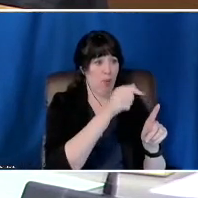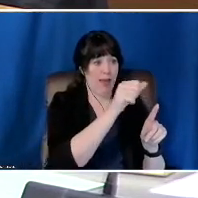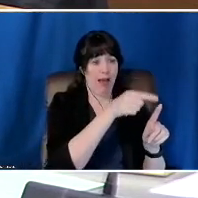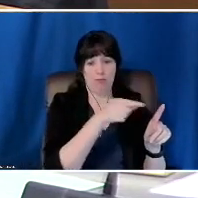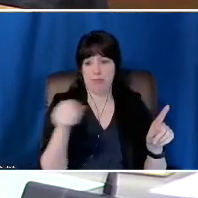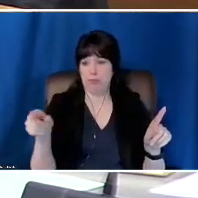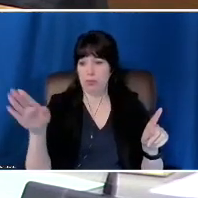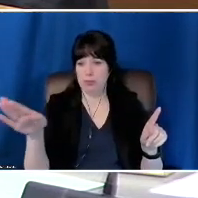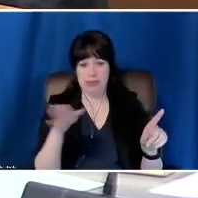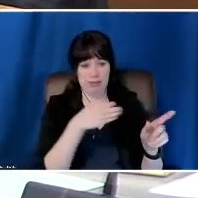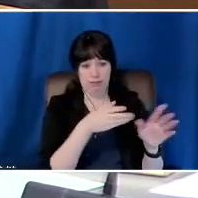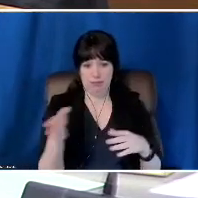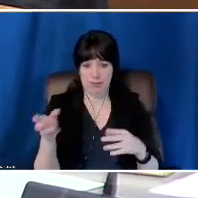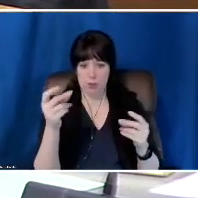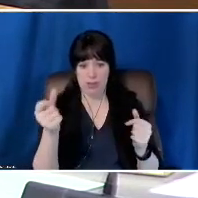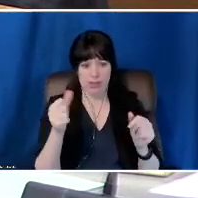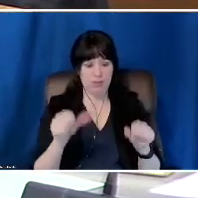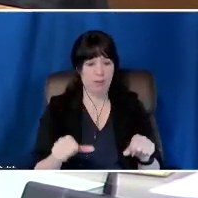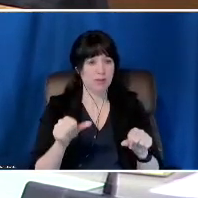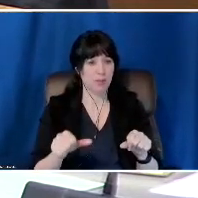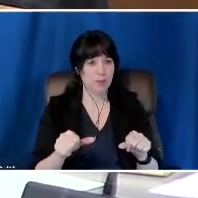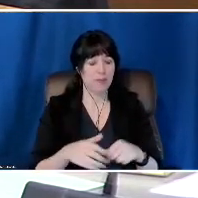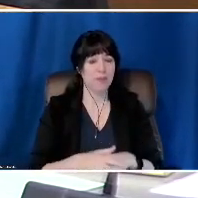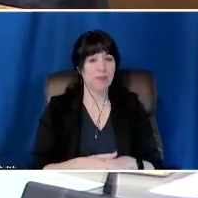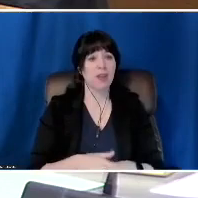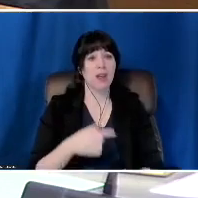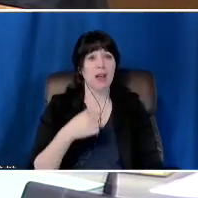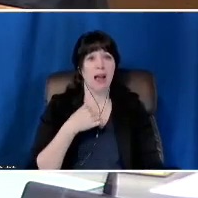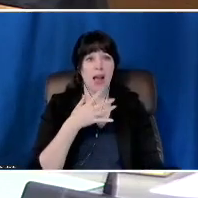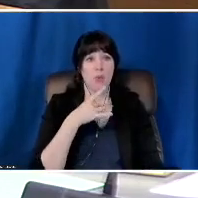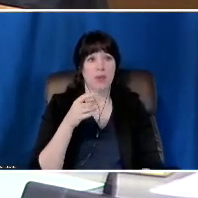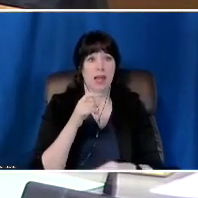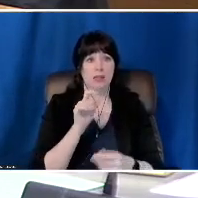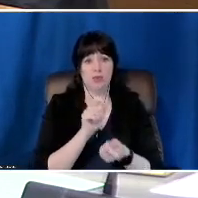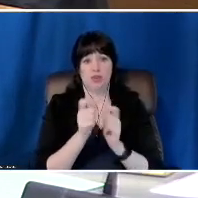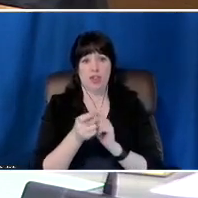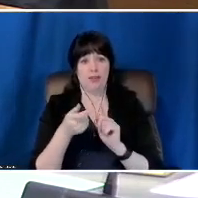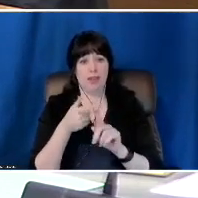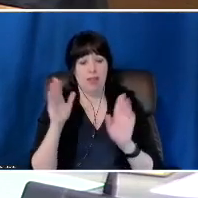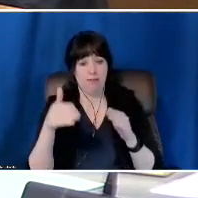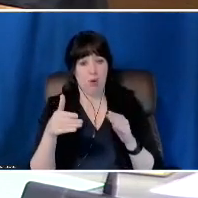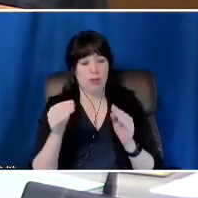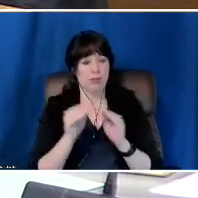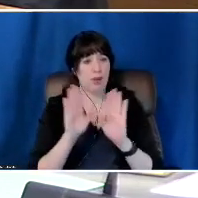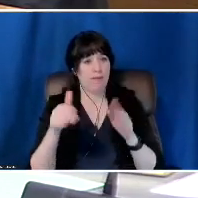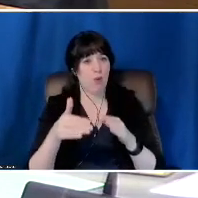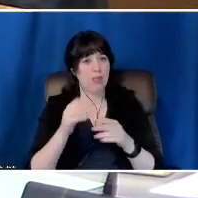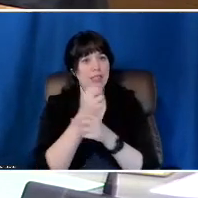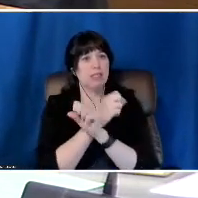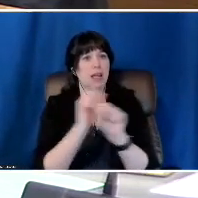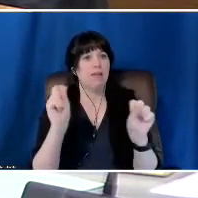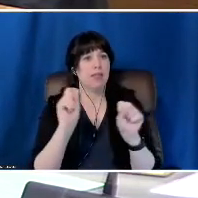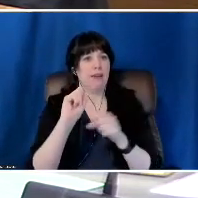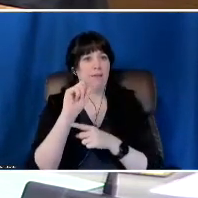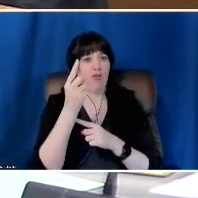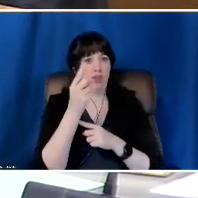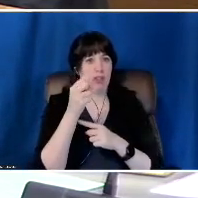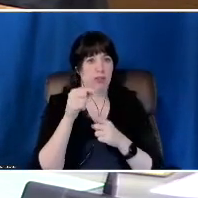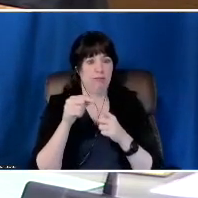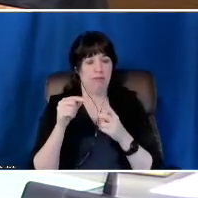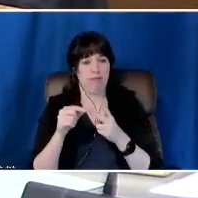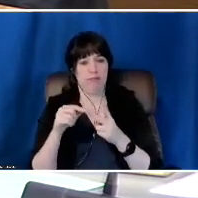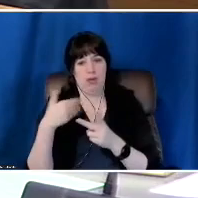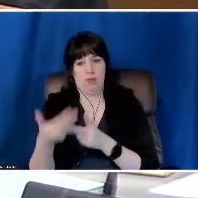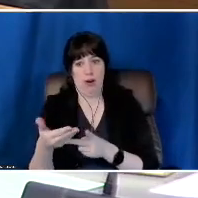quickly as we can. I would like to shift that focus to being a focus of safety first. And then